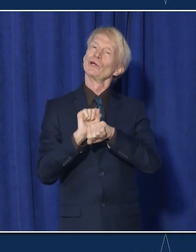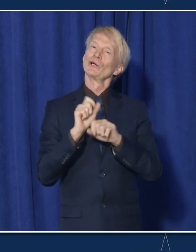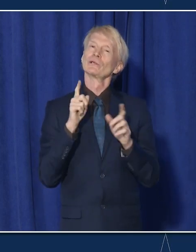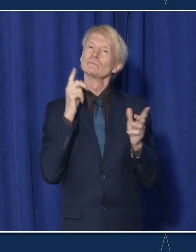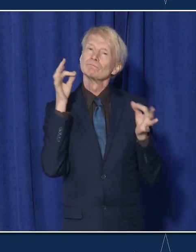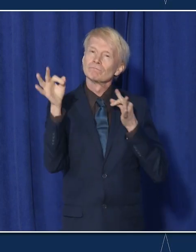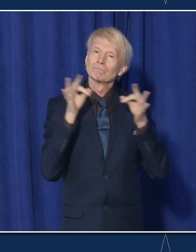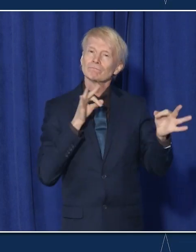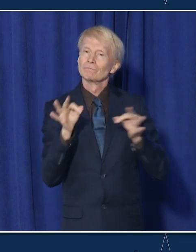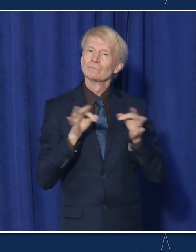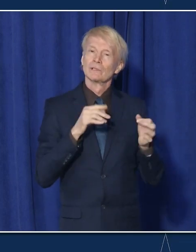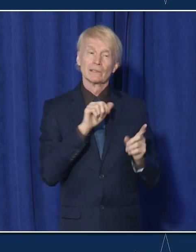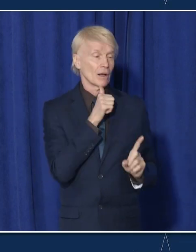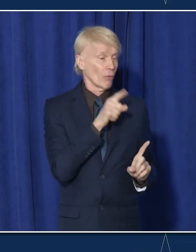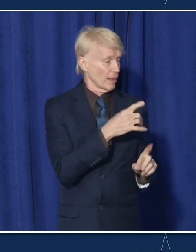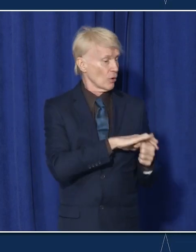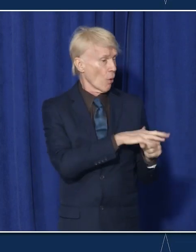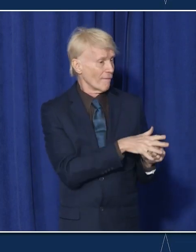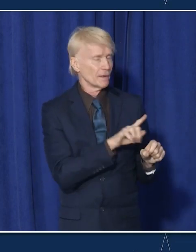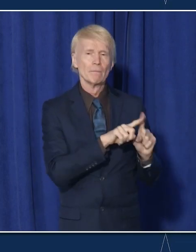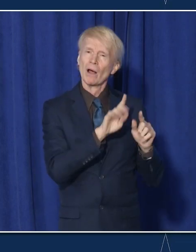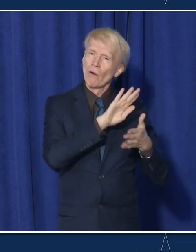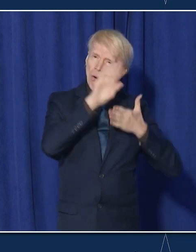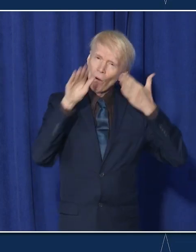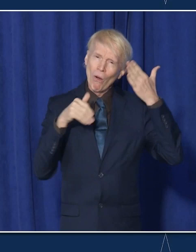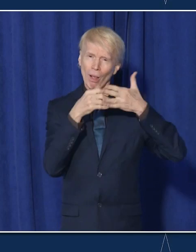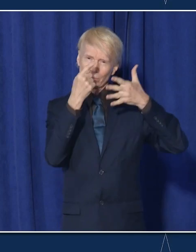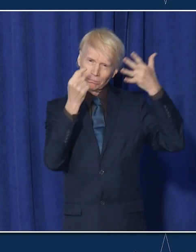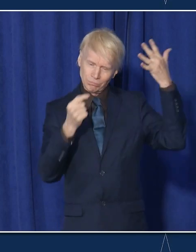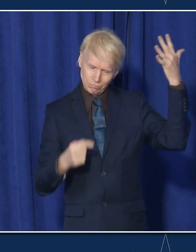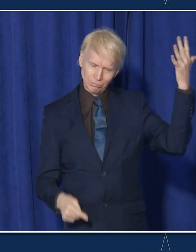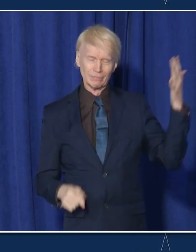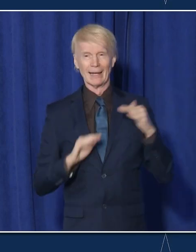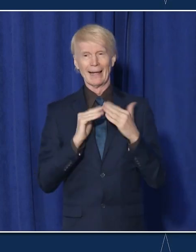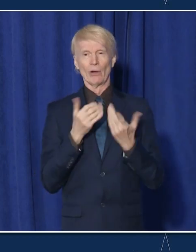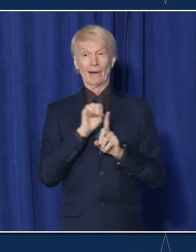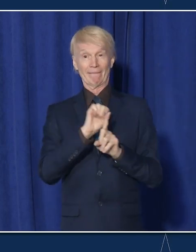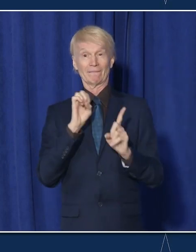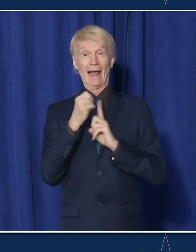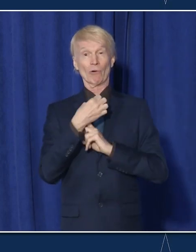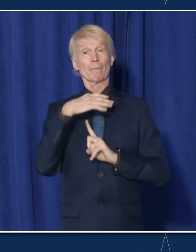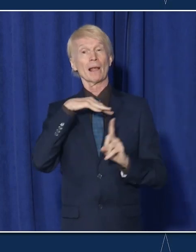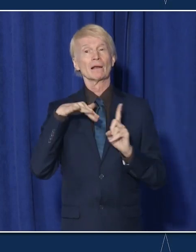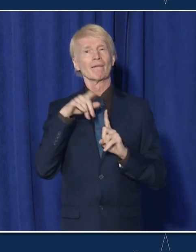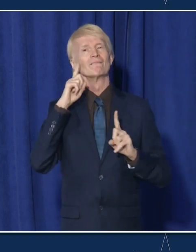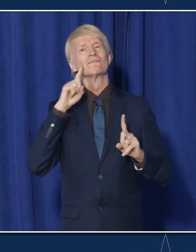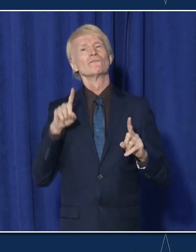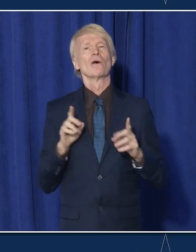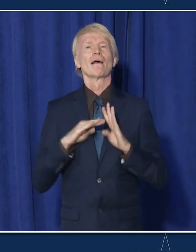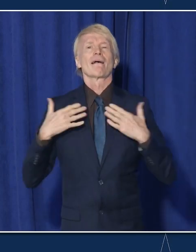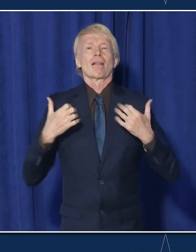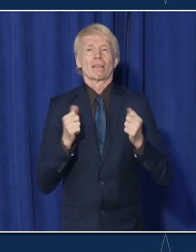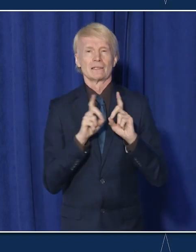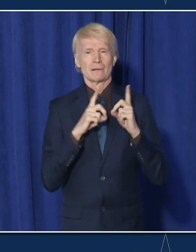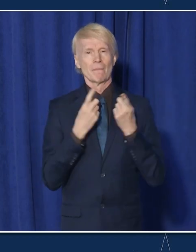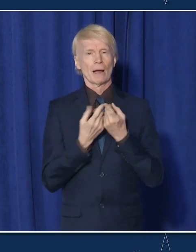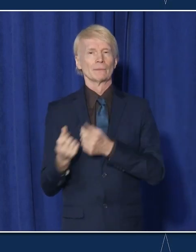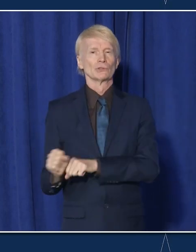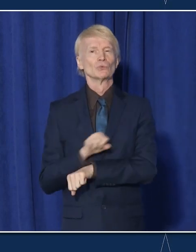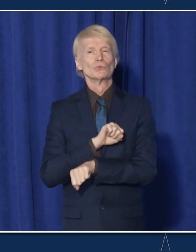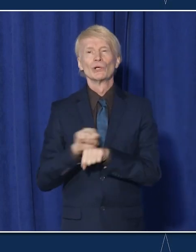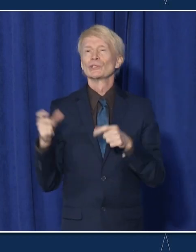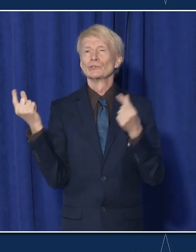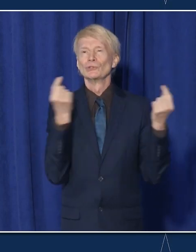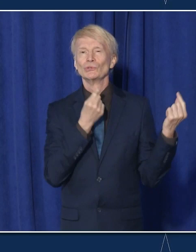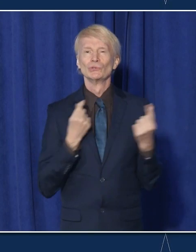on COVID, but on all of the environmental systems work that health departments do. Still, sometimes people don't know the